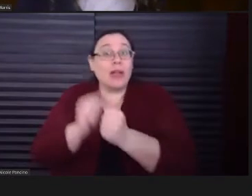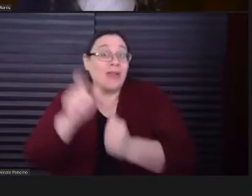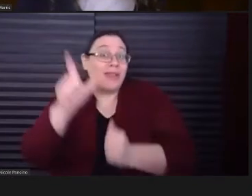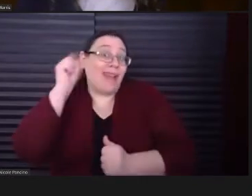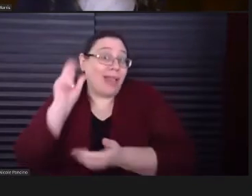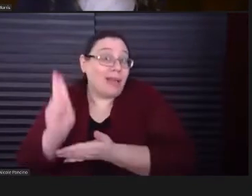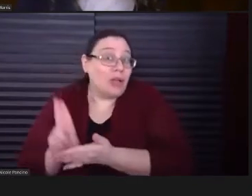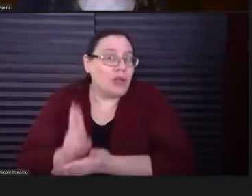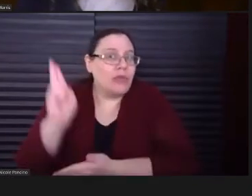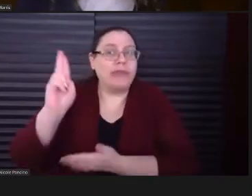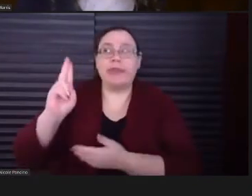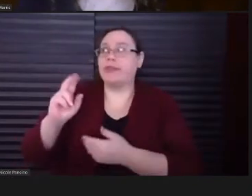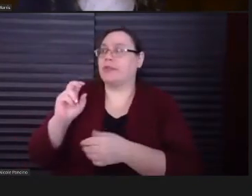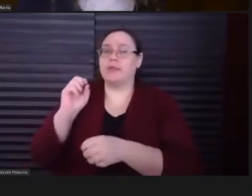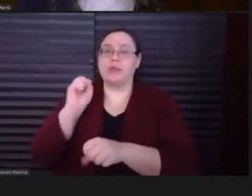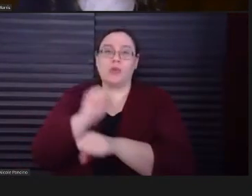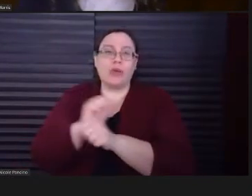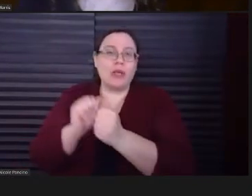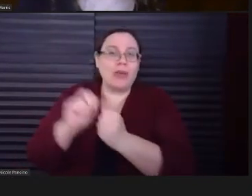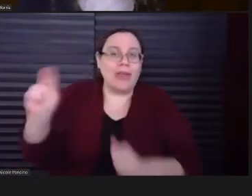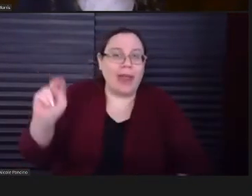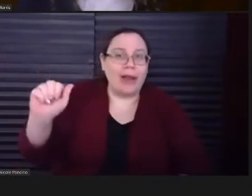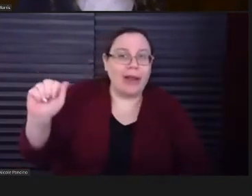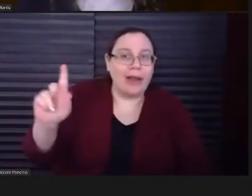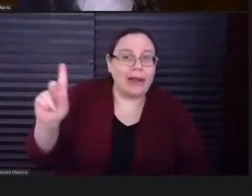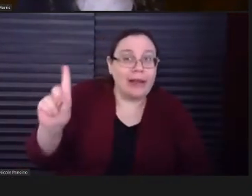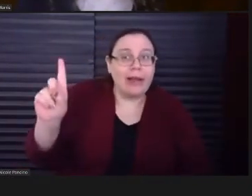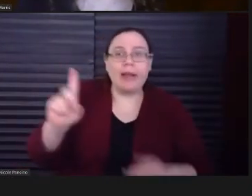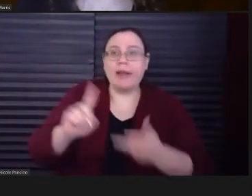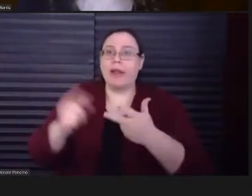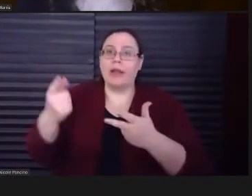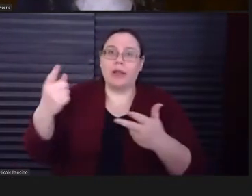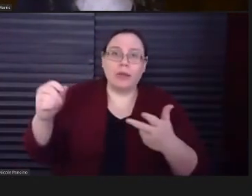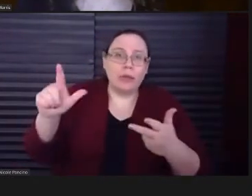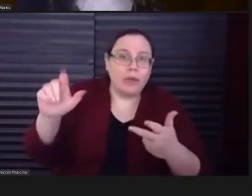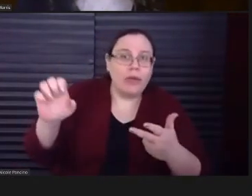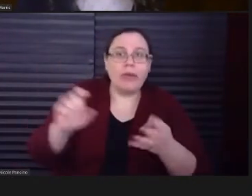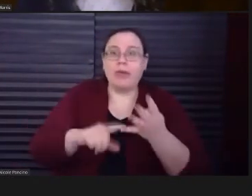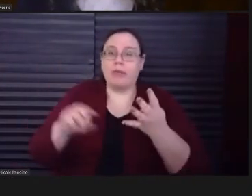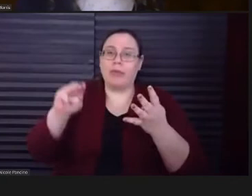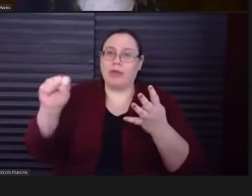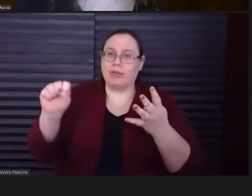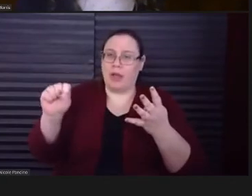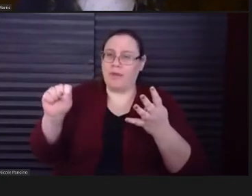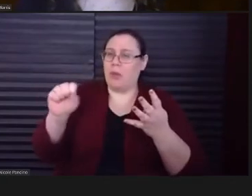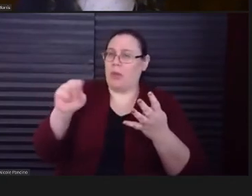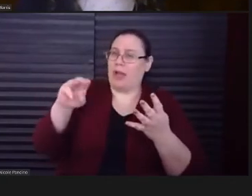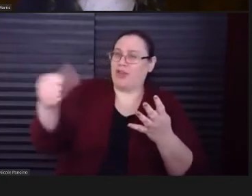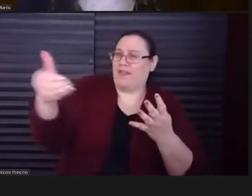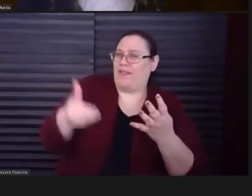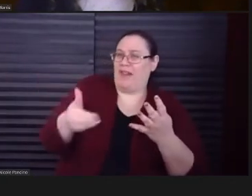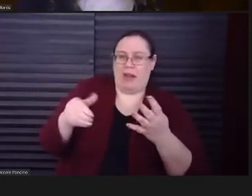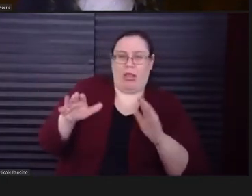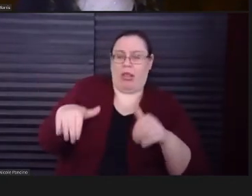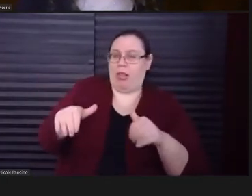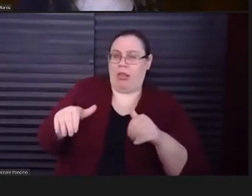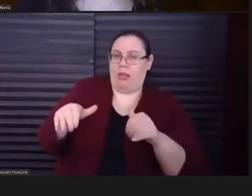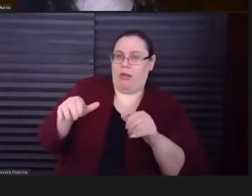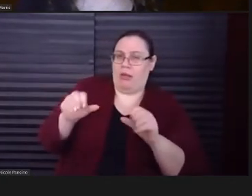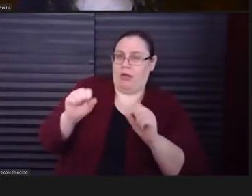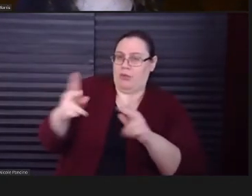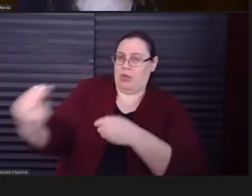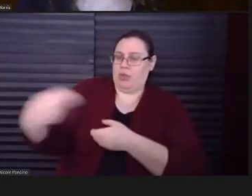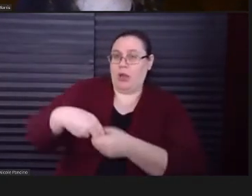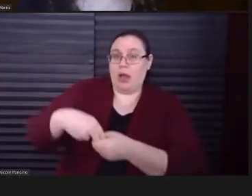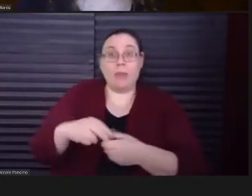and NAD, Google, Microsoft. Microsoft has been invited. You haven't had a chance to attend.